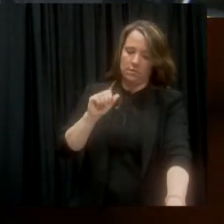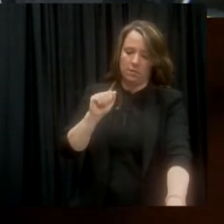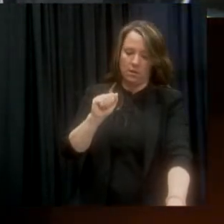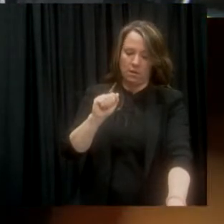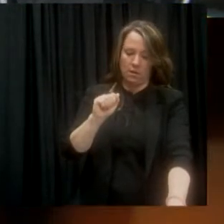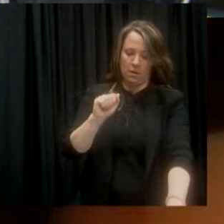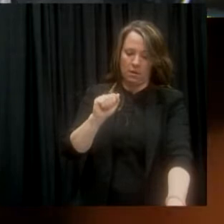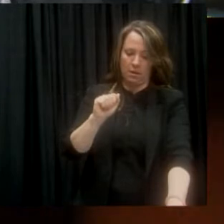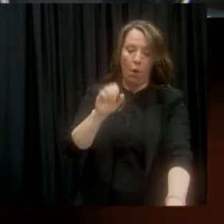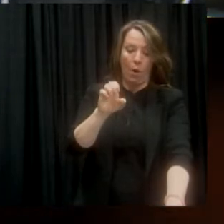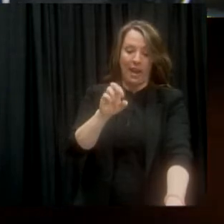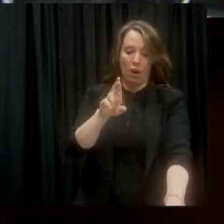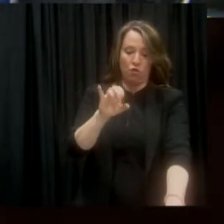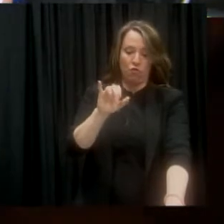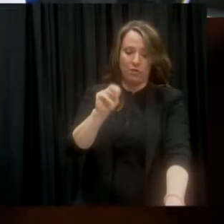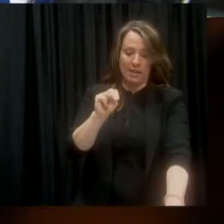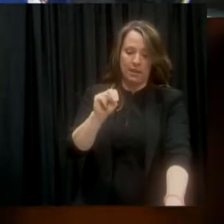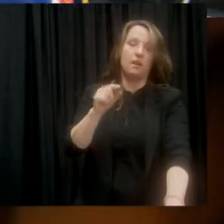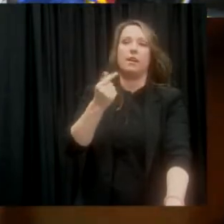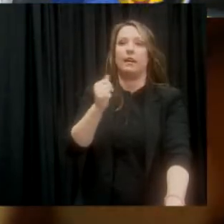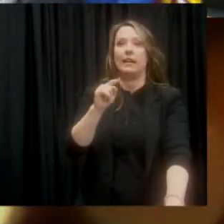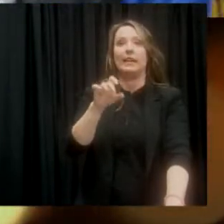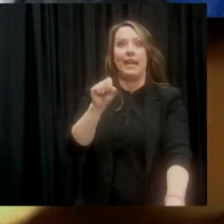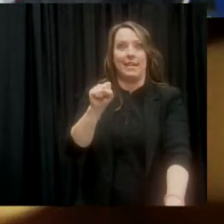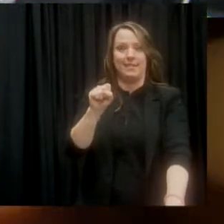Aaron Gates.